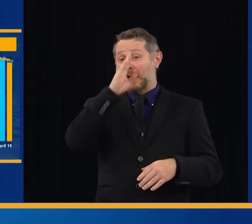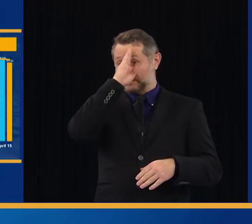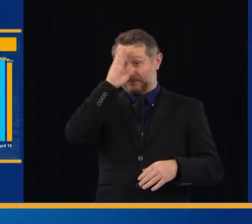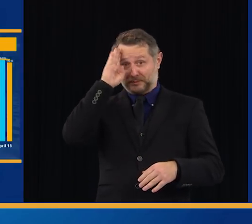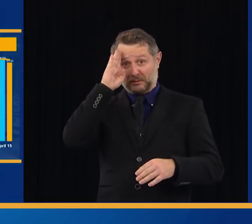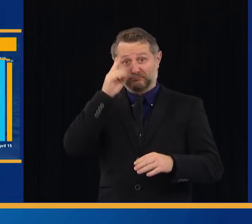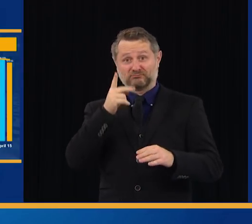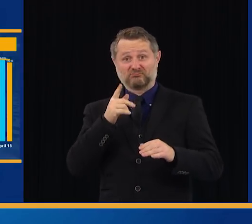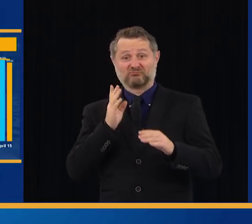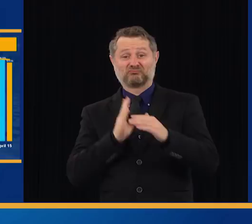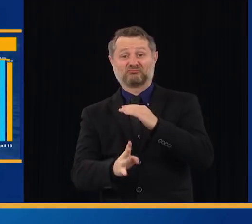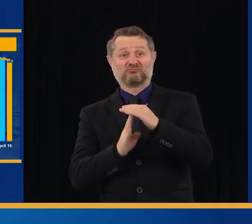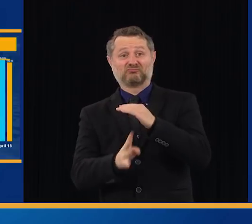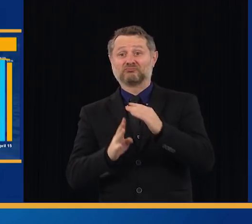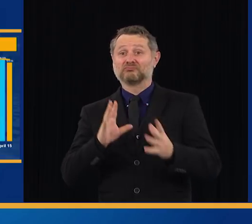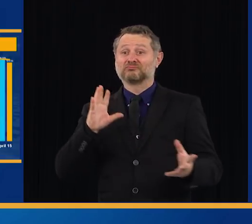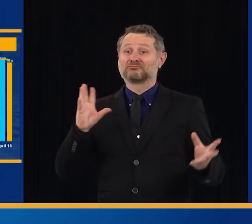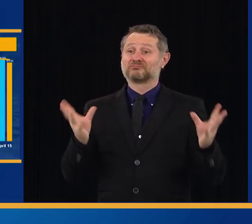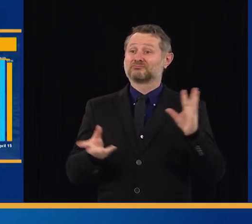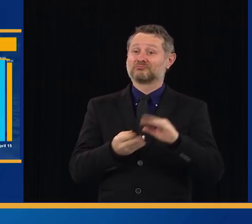is down